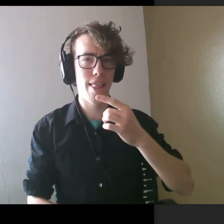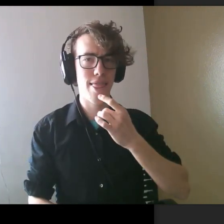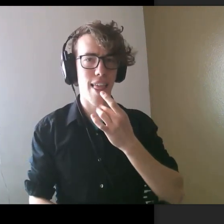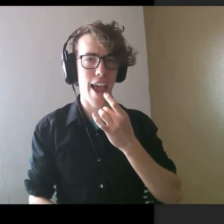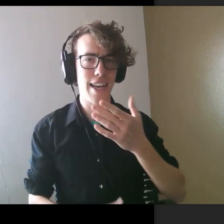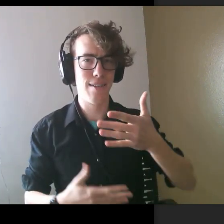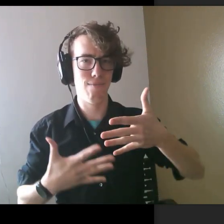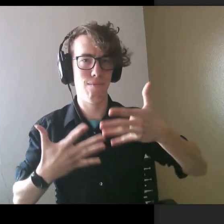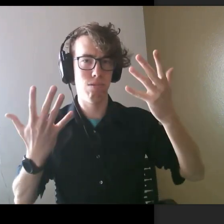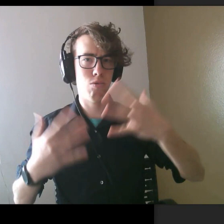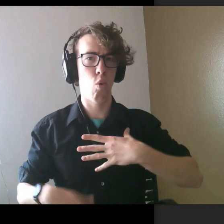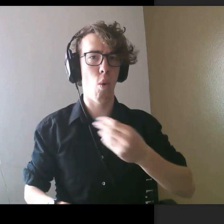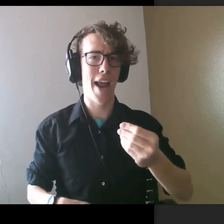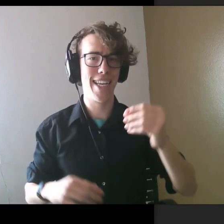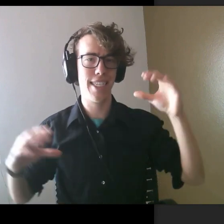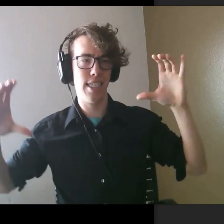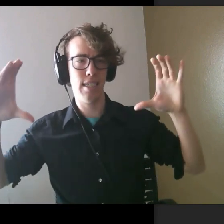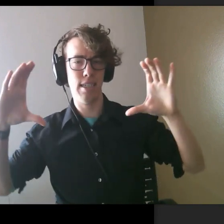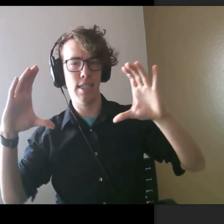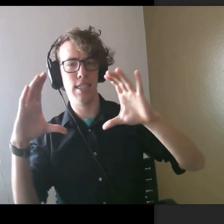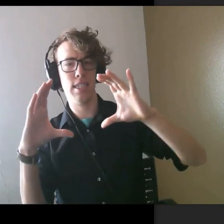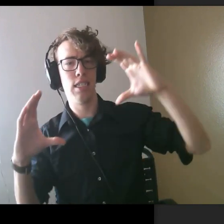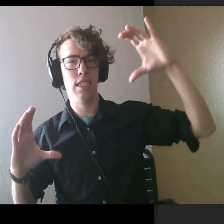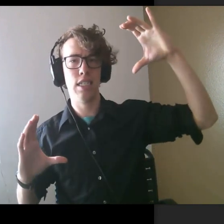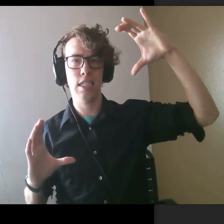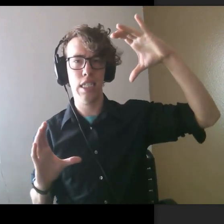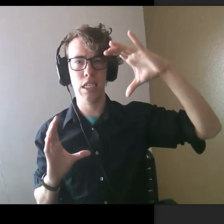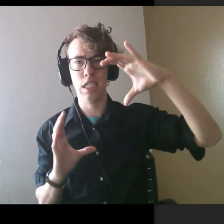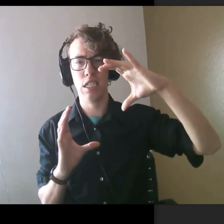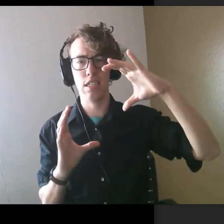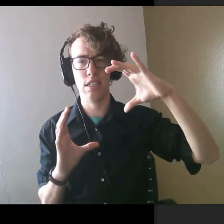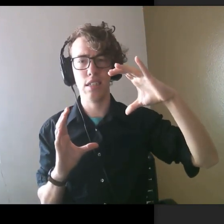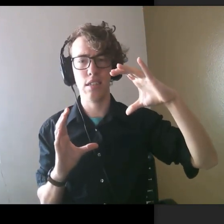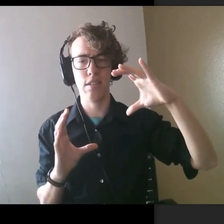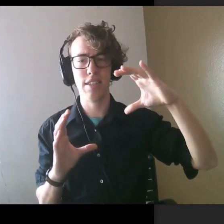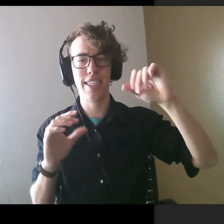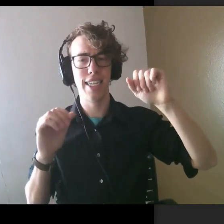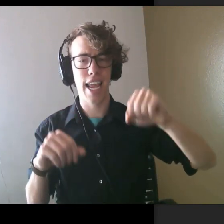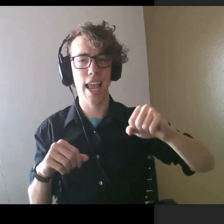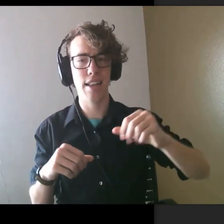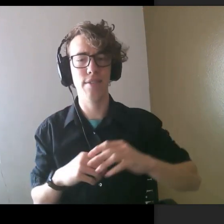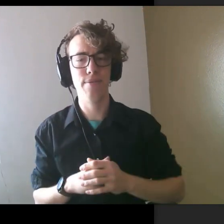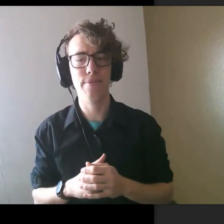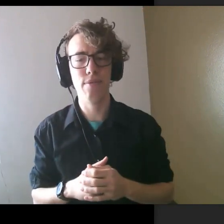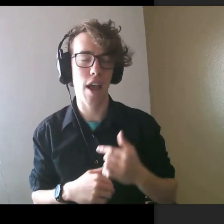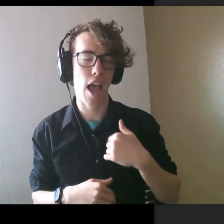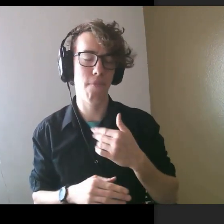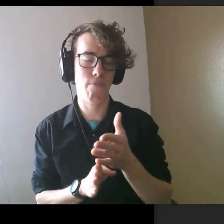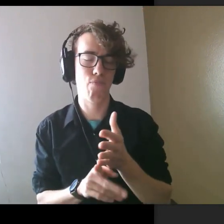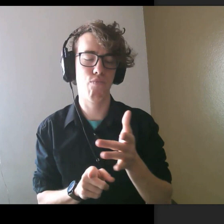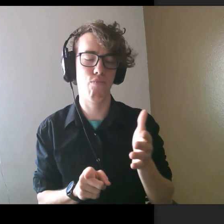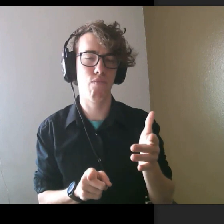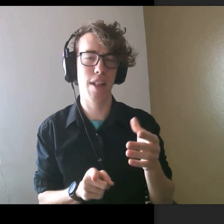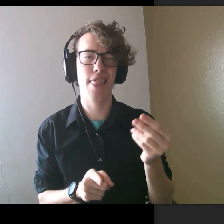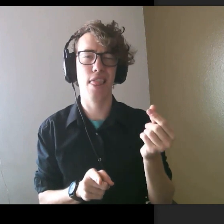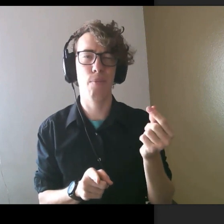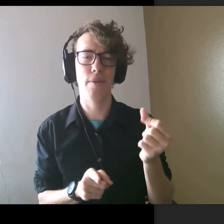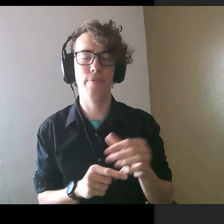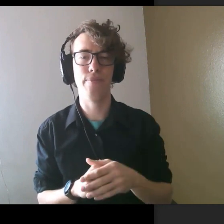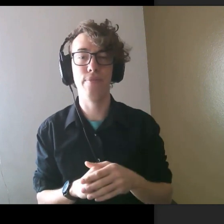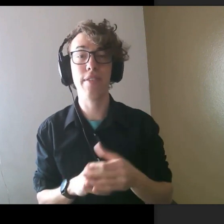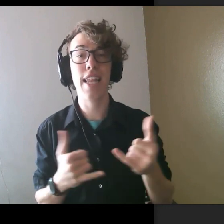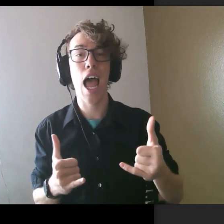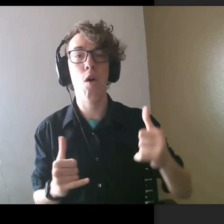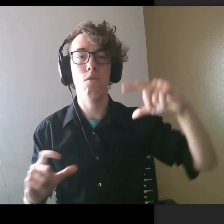I'm purposely trying to make it dark, I am going to add a bit of vignette to it. All right, then I am going to go ahead and crop it. So